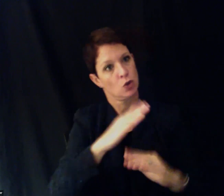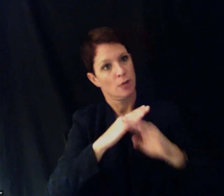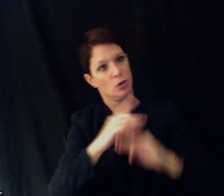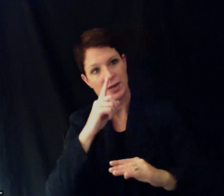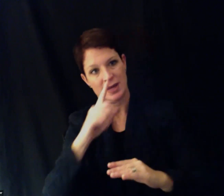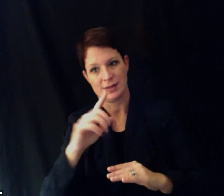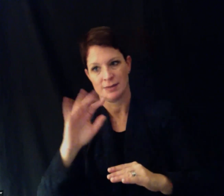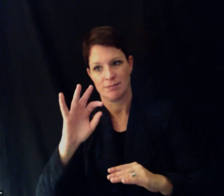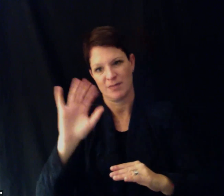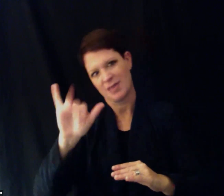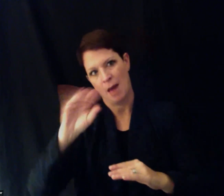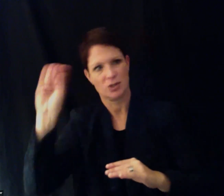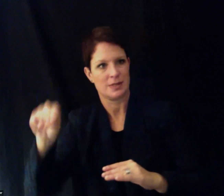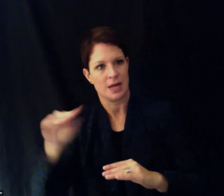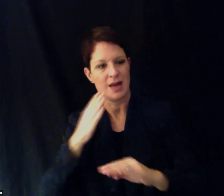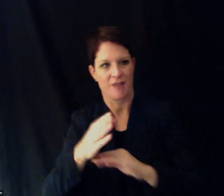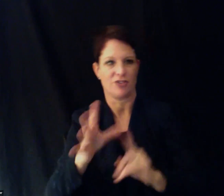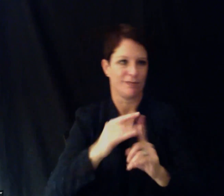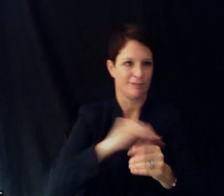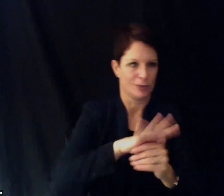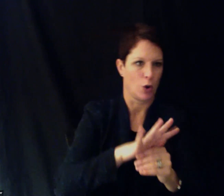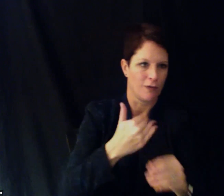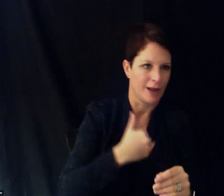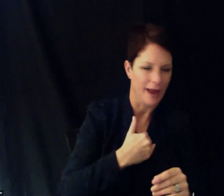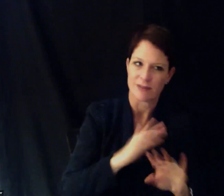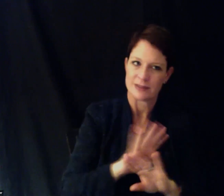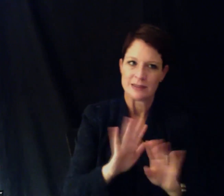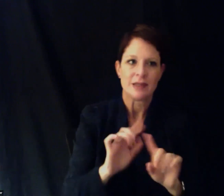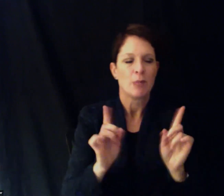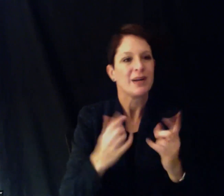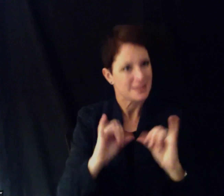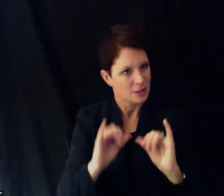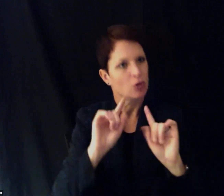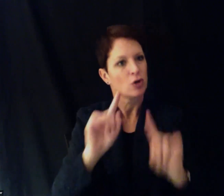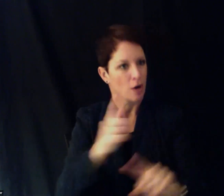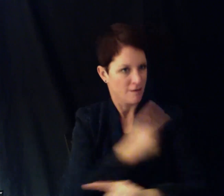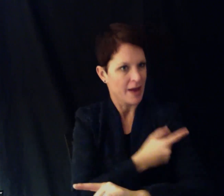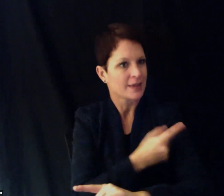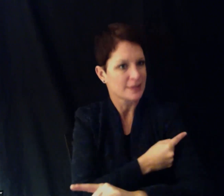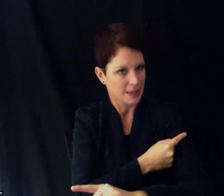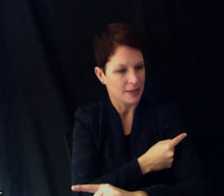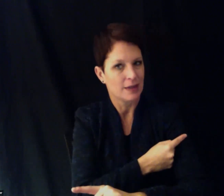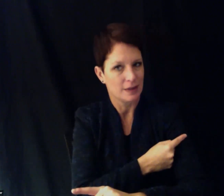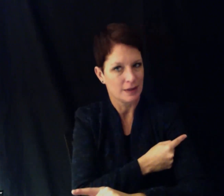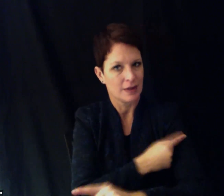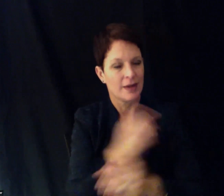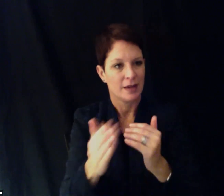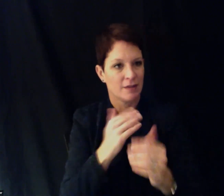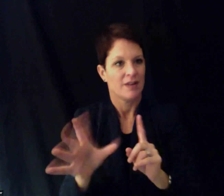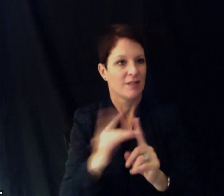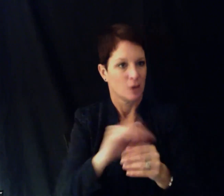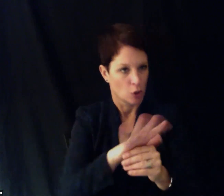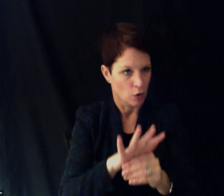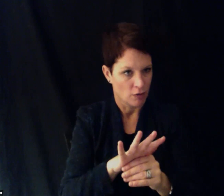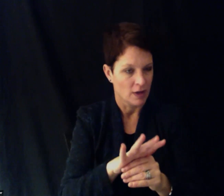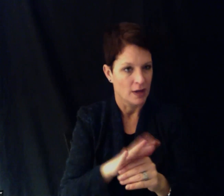this much after you've been infected. So you really should still be vaccinated, even if you've been infected, and you can get